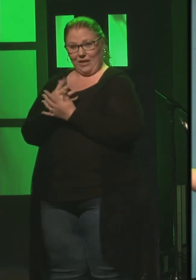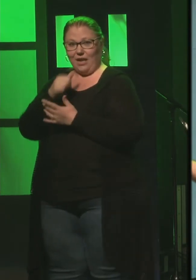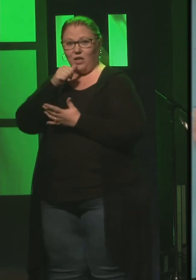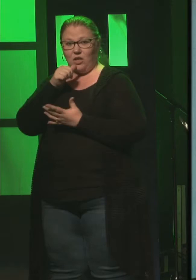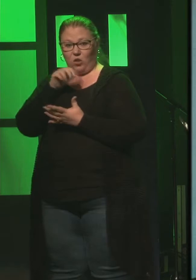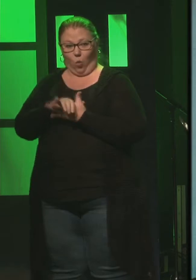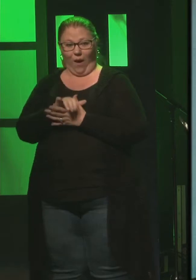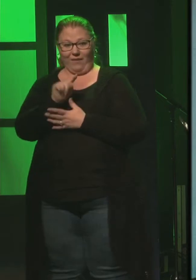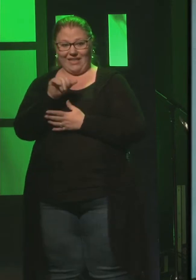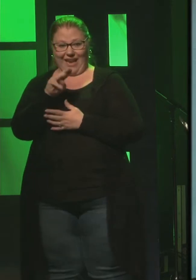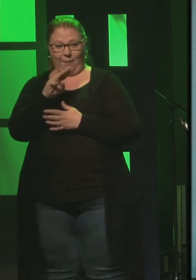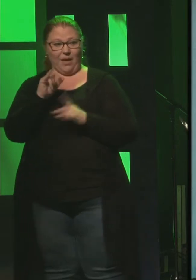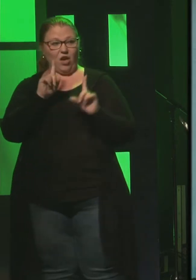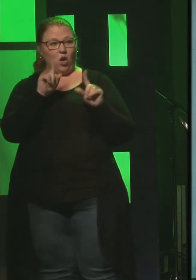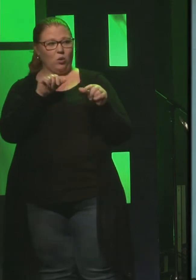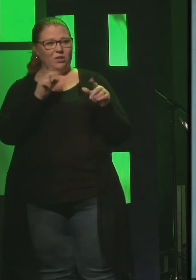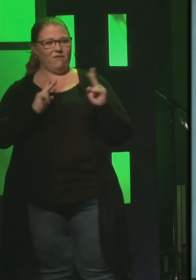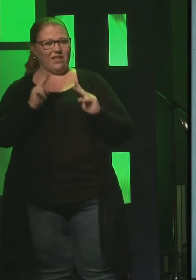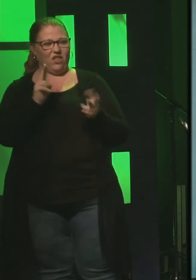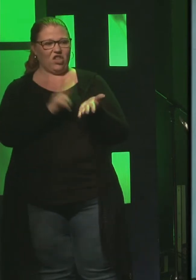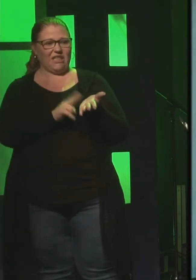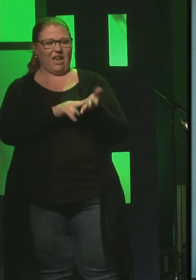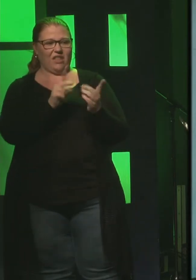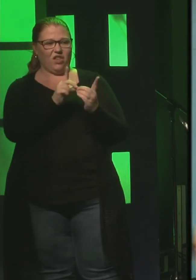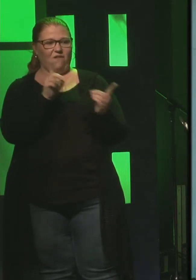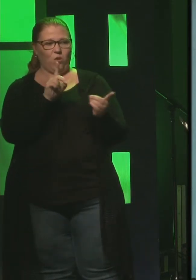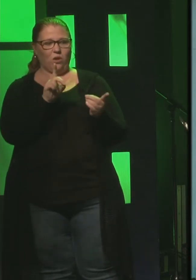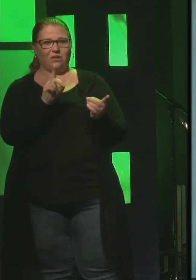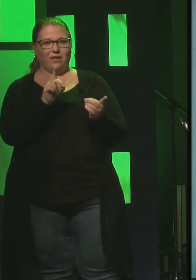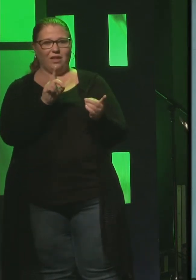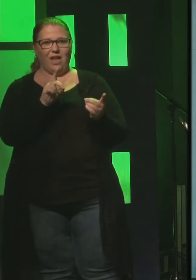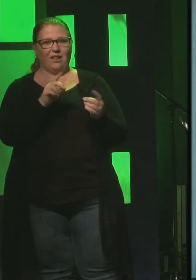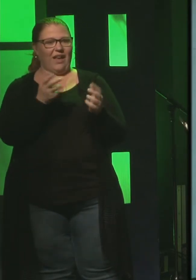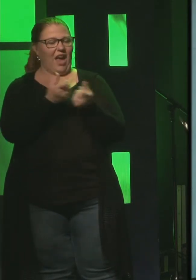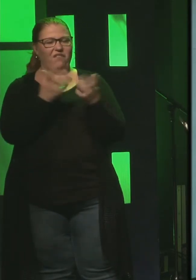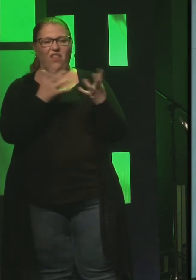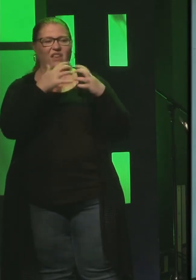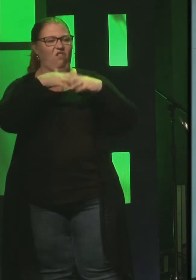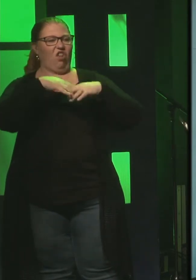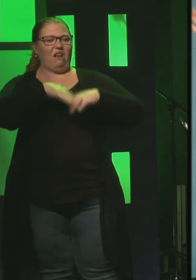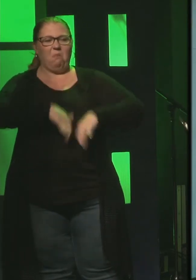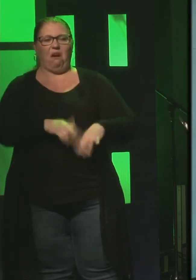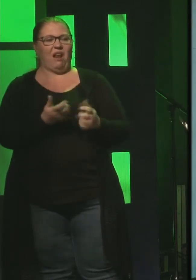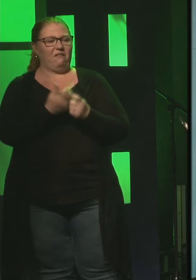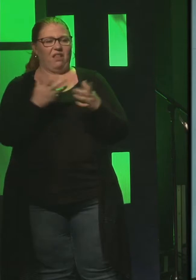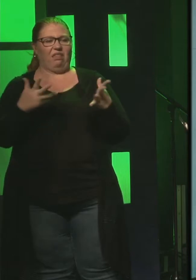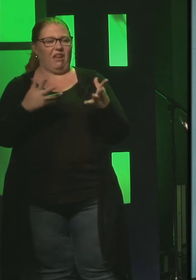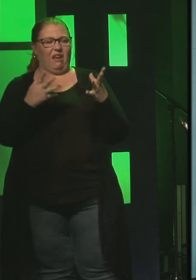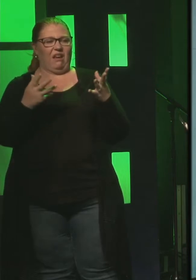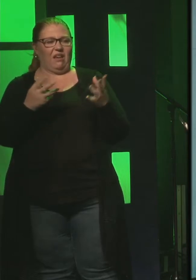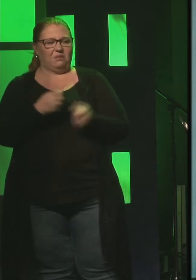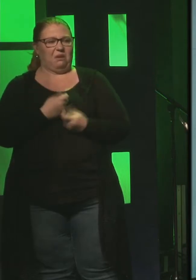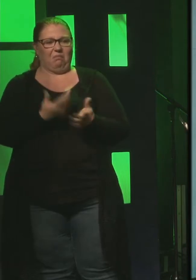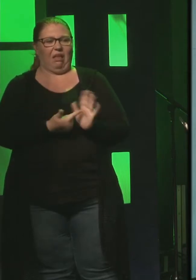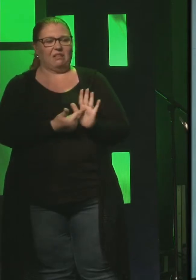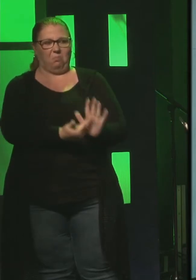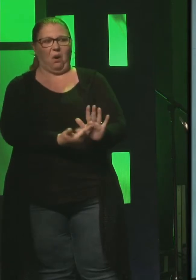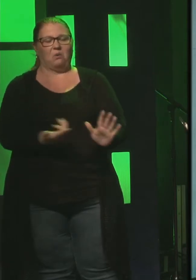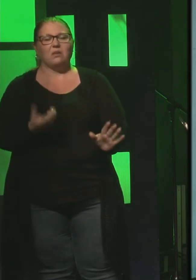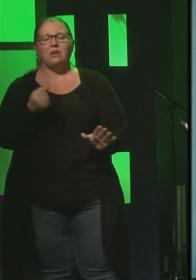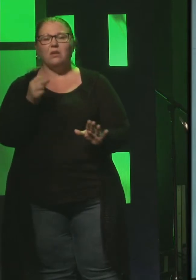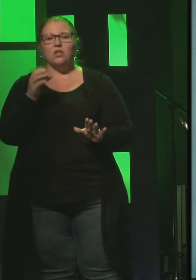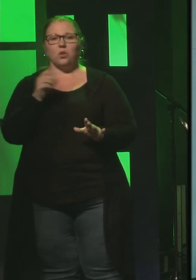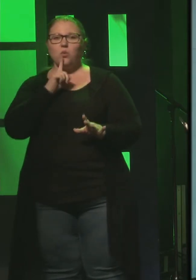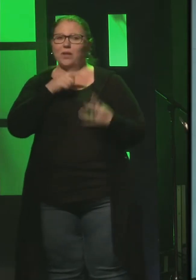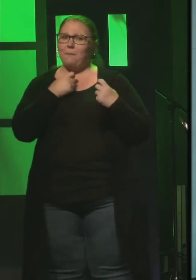Tammy Faye, she comes to visit him and they're signing divorce papers, like the empire is falling apart, everything is being exposed, right? And there's this